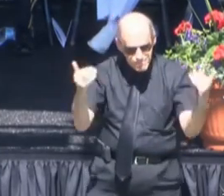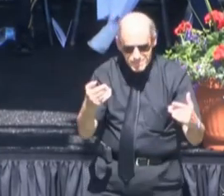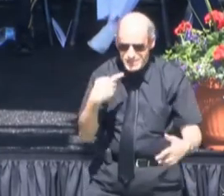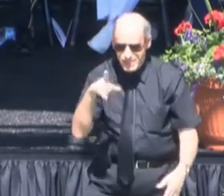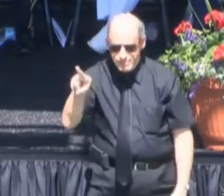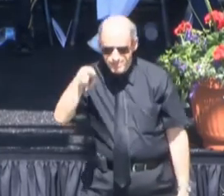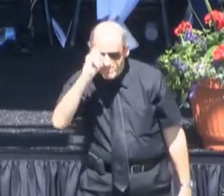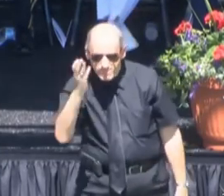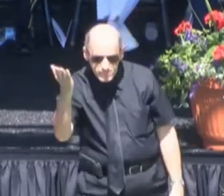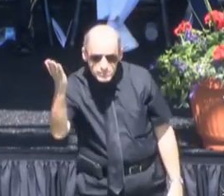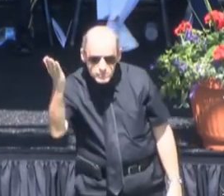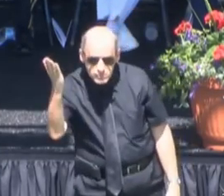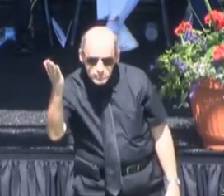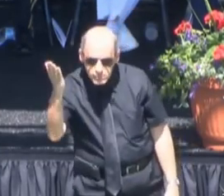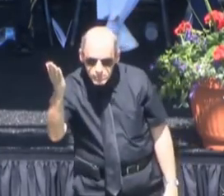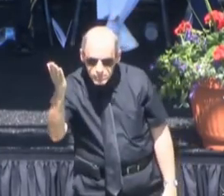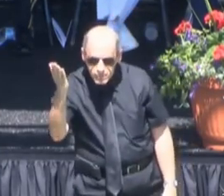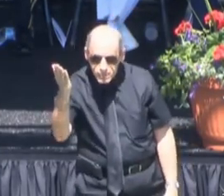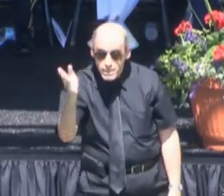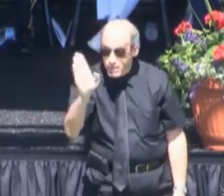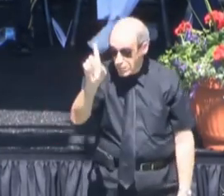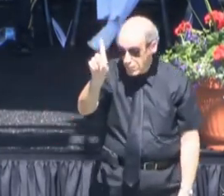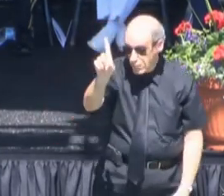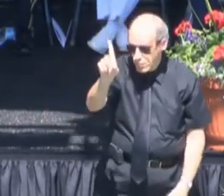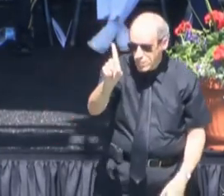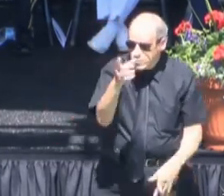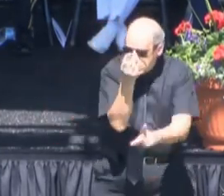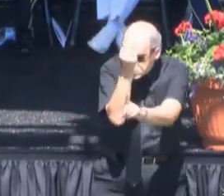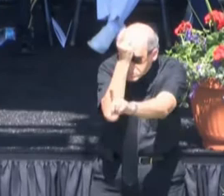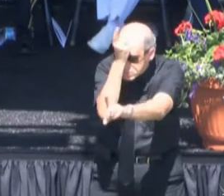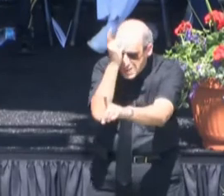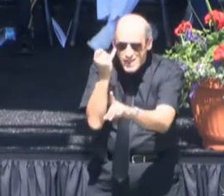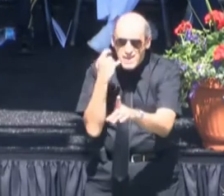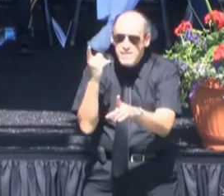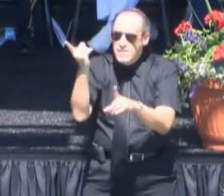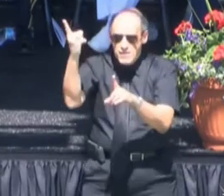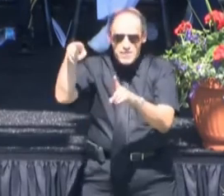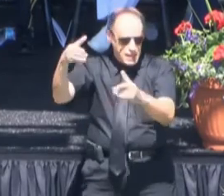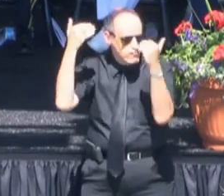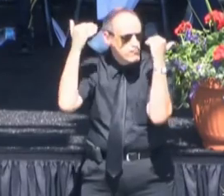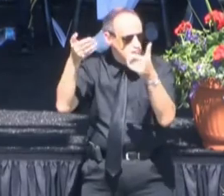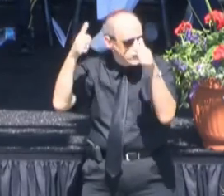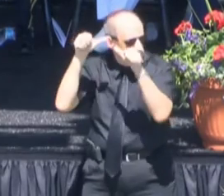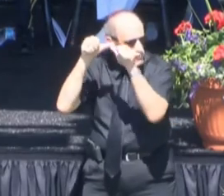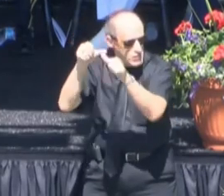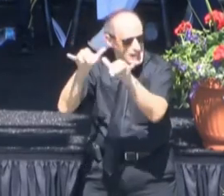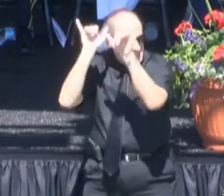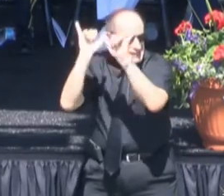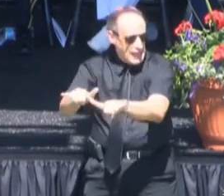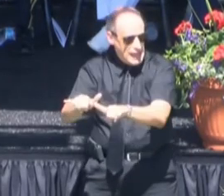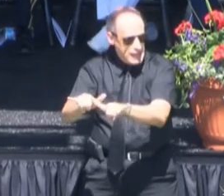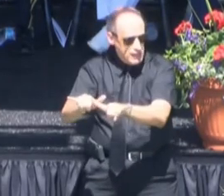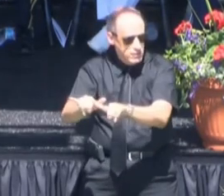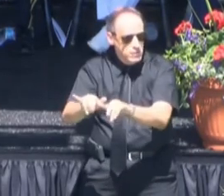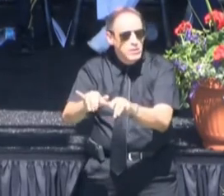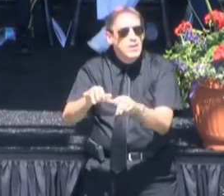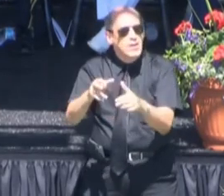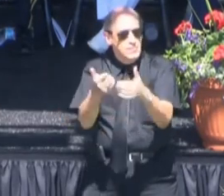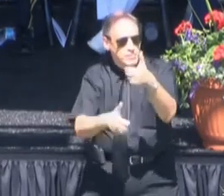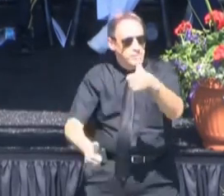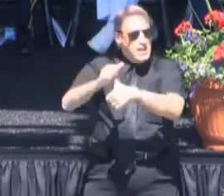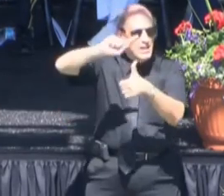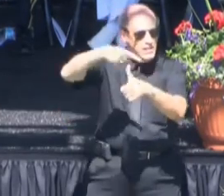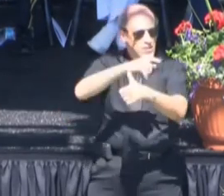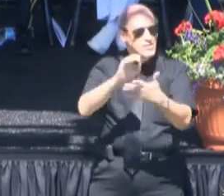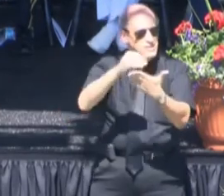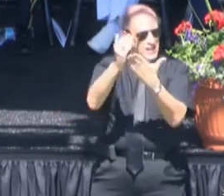question their decision. However, do understand that if they follow through with the decision, refer back to lesson number 1.